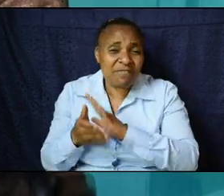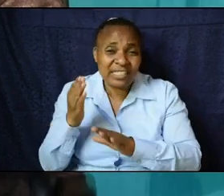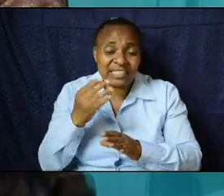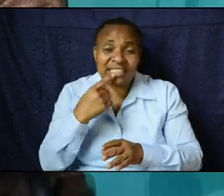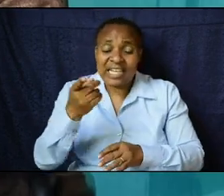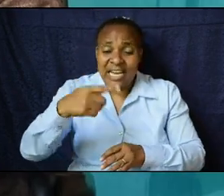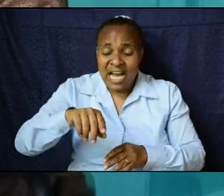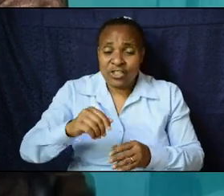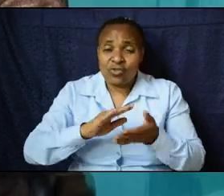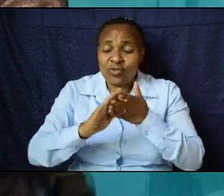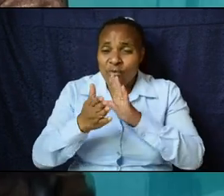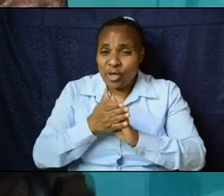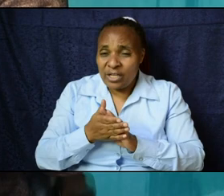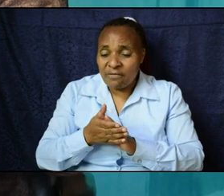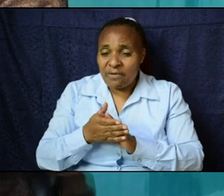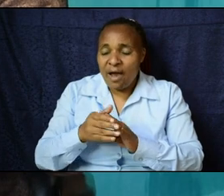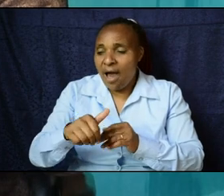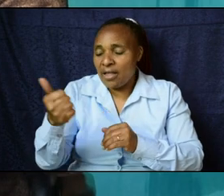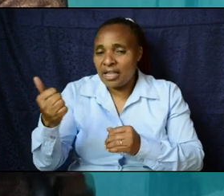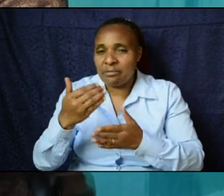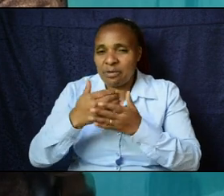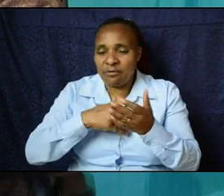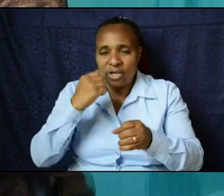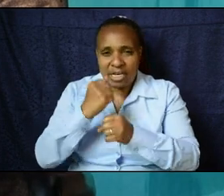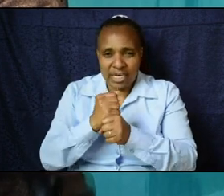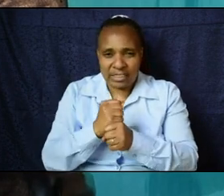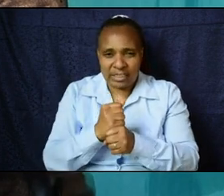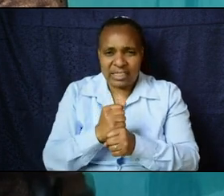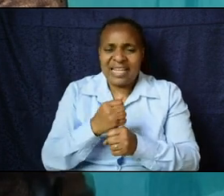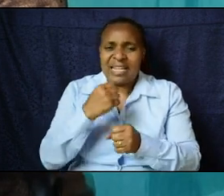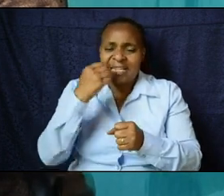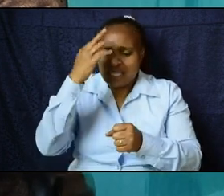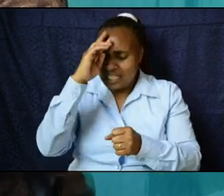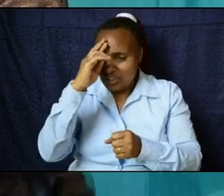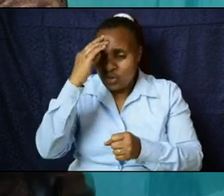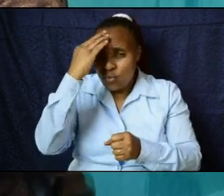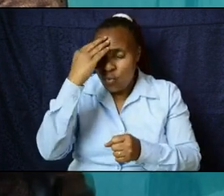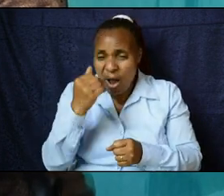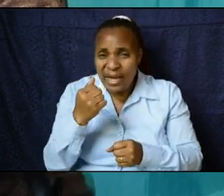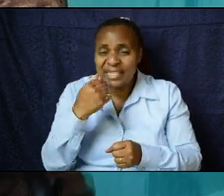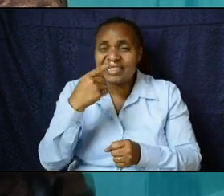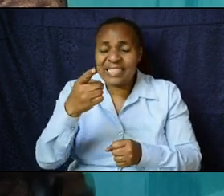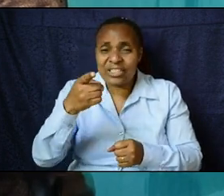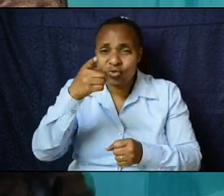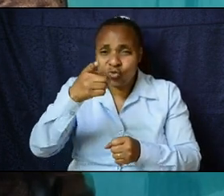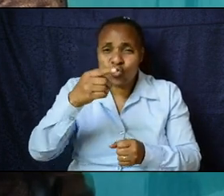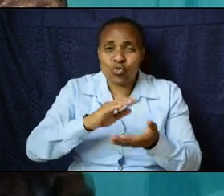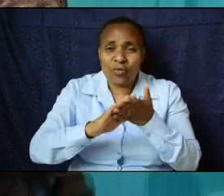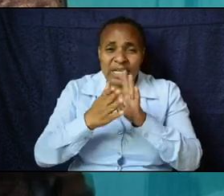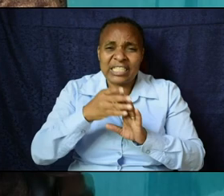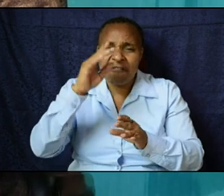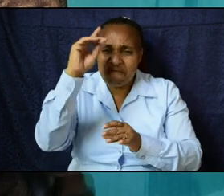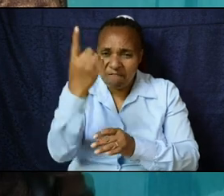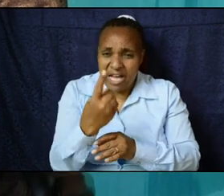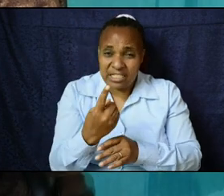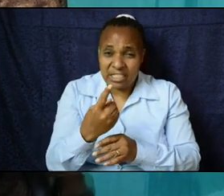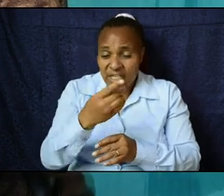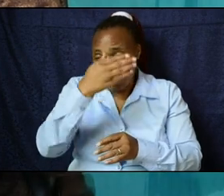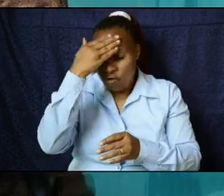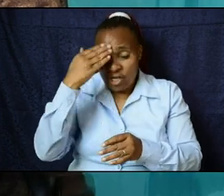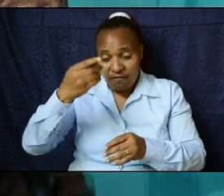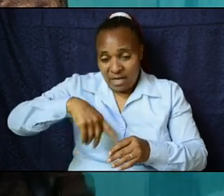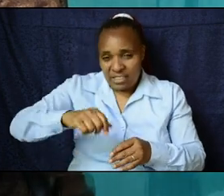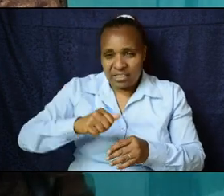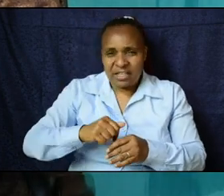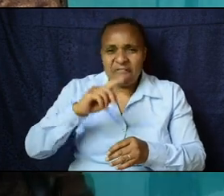tell us to forgive others before he does it. The reason why he tells you to forgive is because he forgave us. He first forgave us. We love him because he